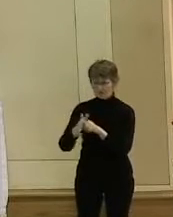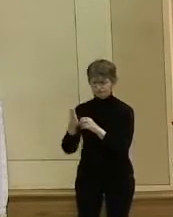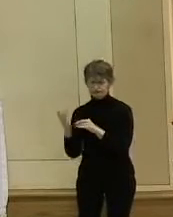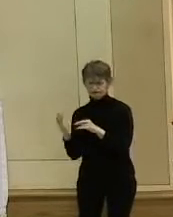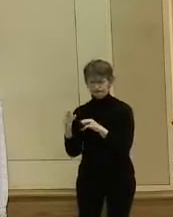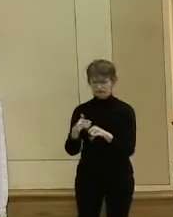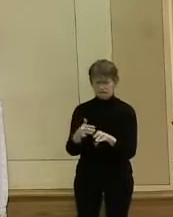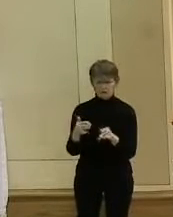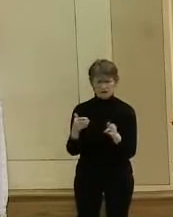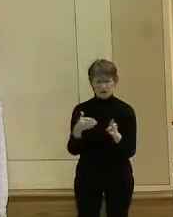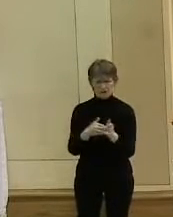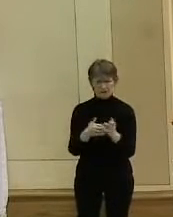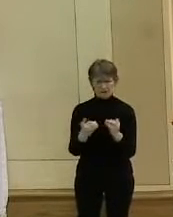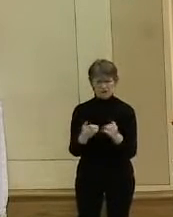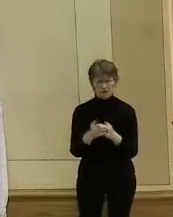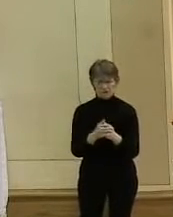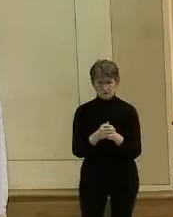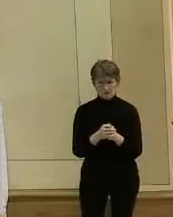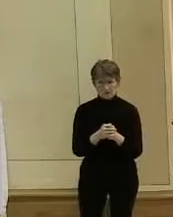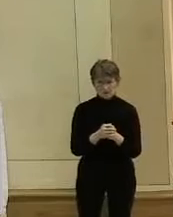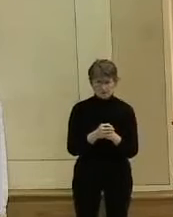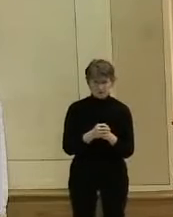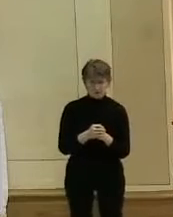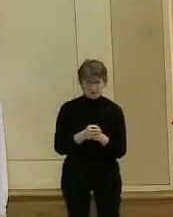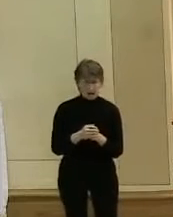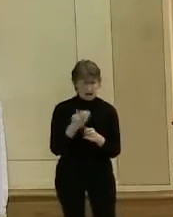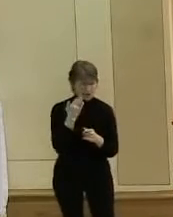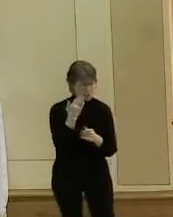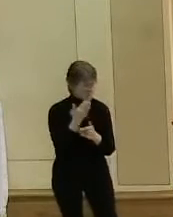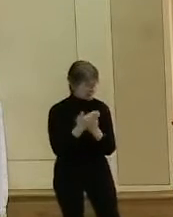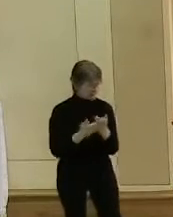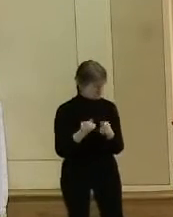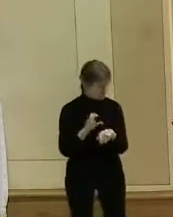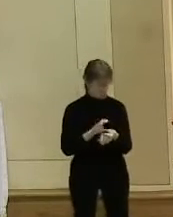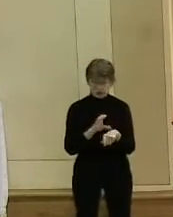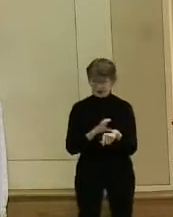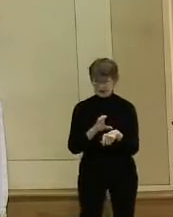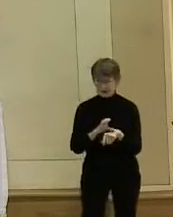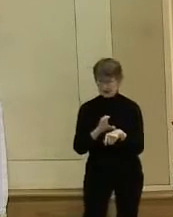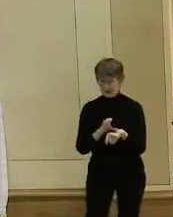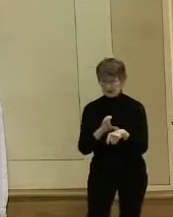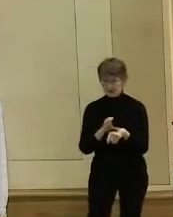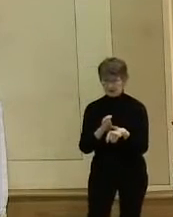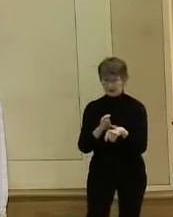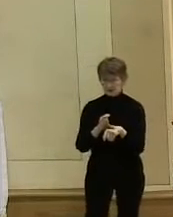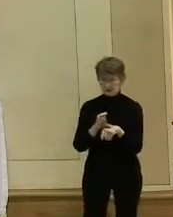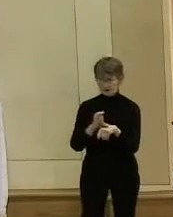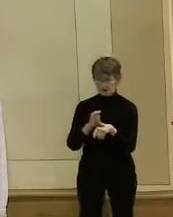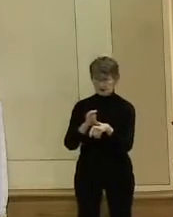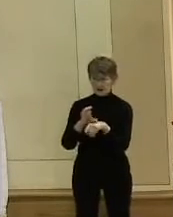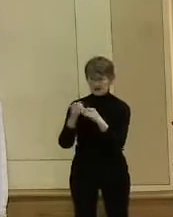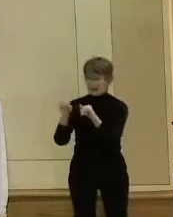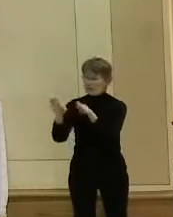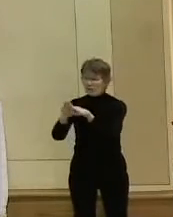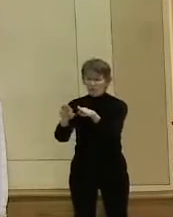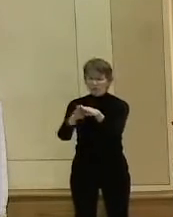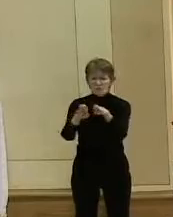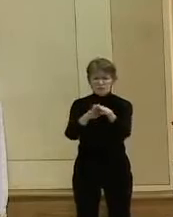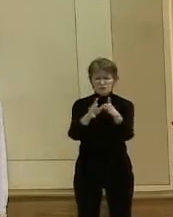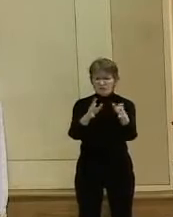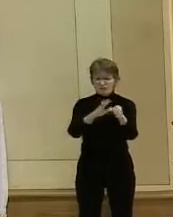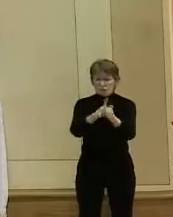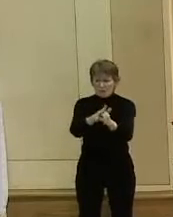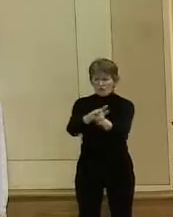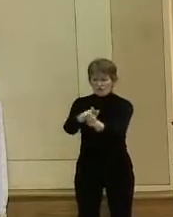who still do not have people obligated to come back. Most of the ones are in California. Our bishop has